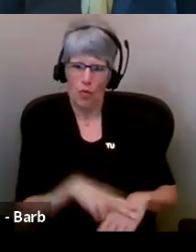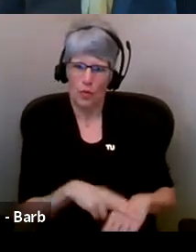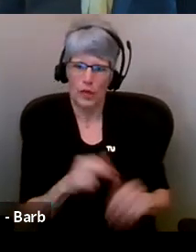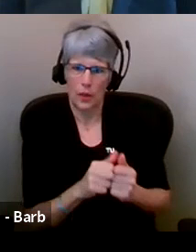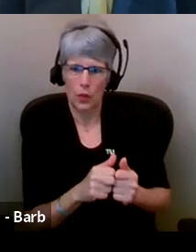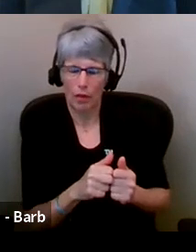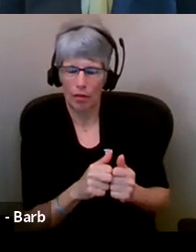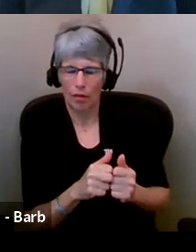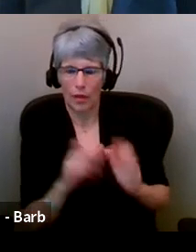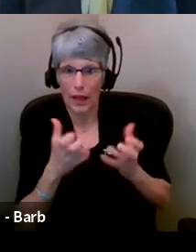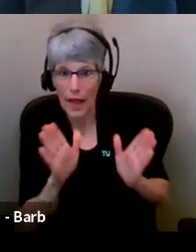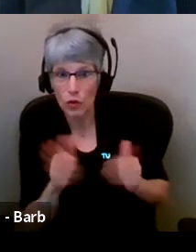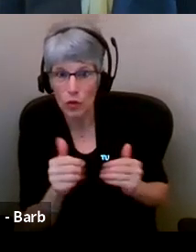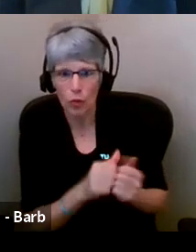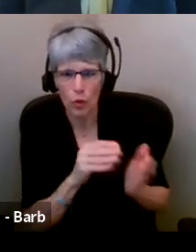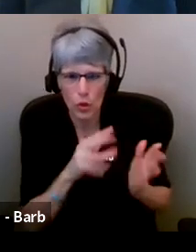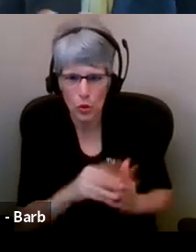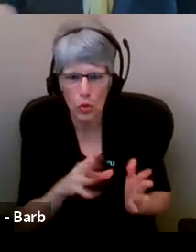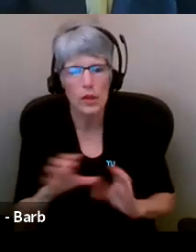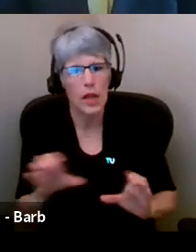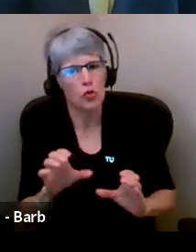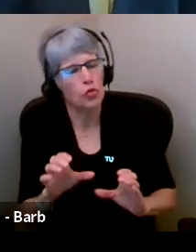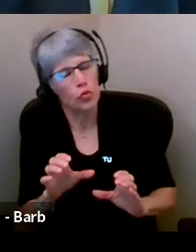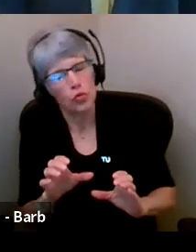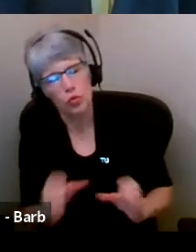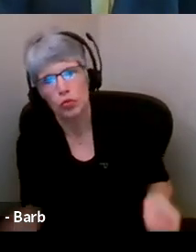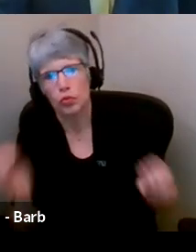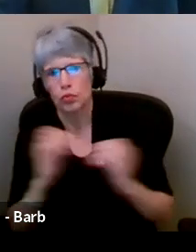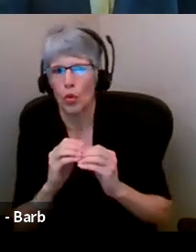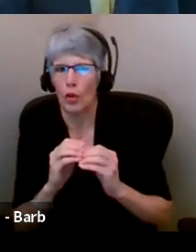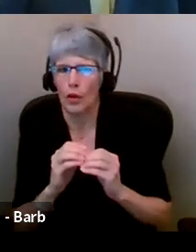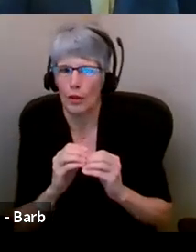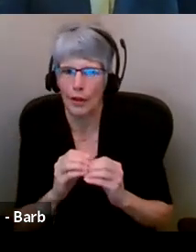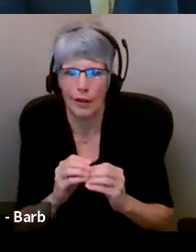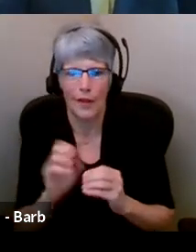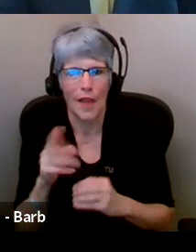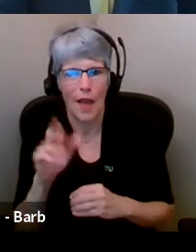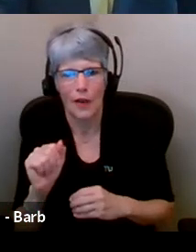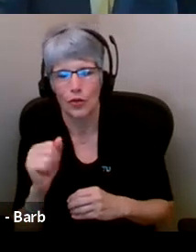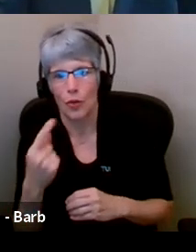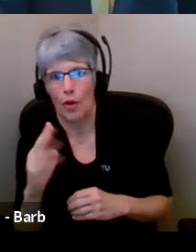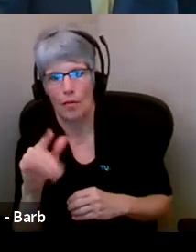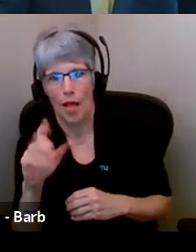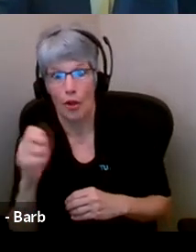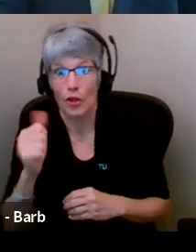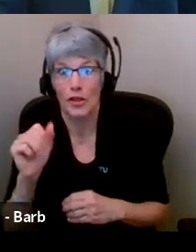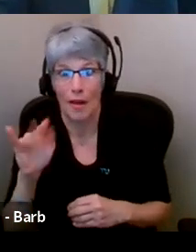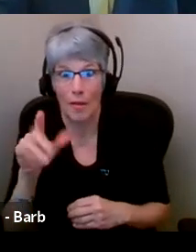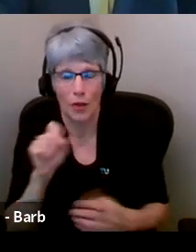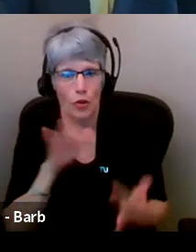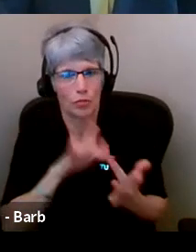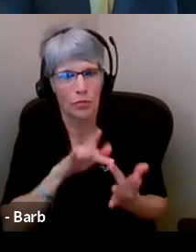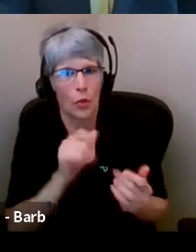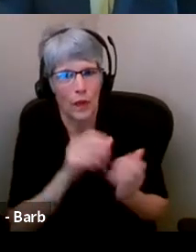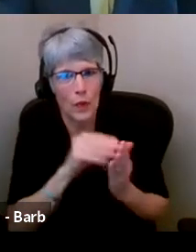and to go out the extra mile and the extra 10 miles to stay in contact with their students and to be able to support their